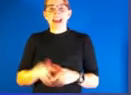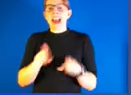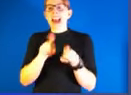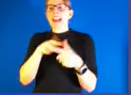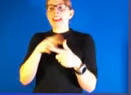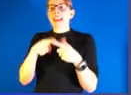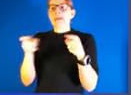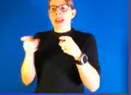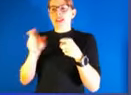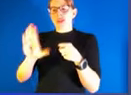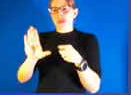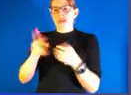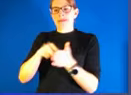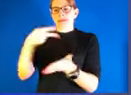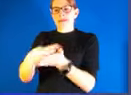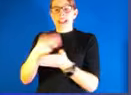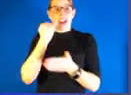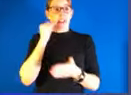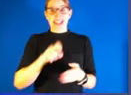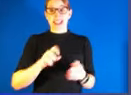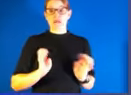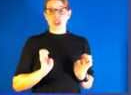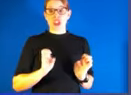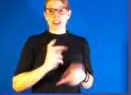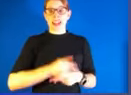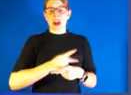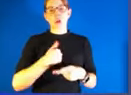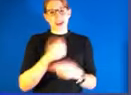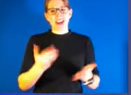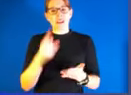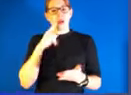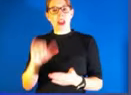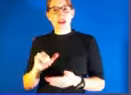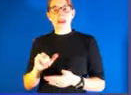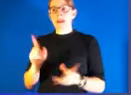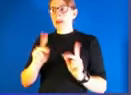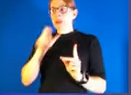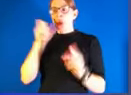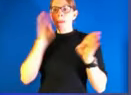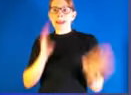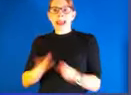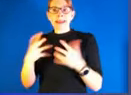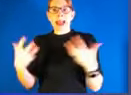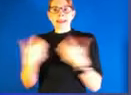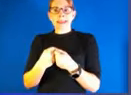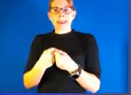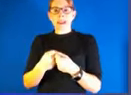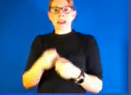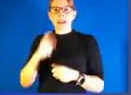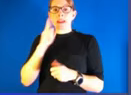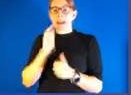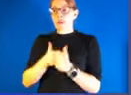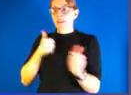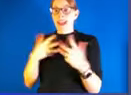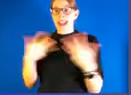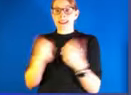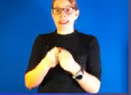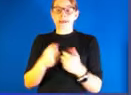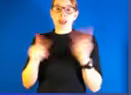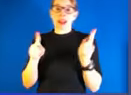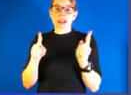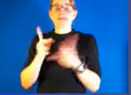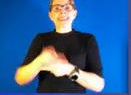emergency care, that's what we're here for. And people don't plan accidents, and people think they're preventing accidents. But, you know, be